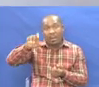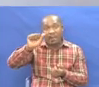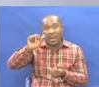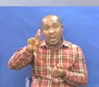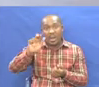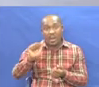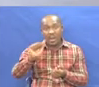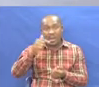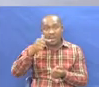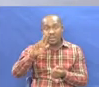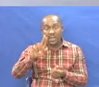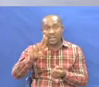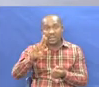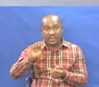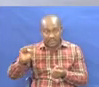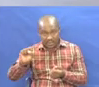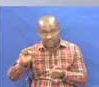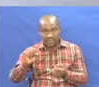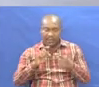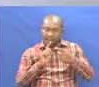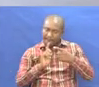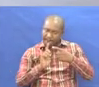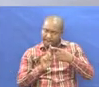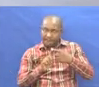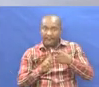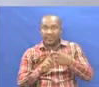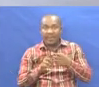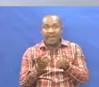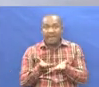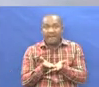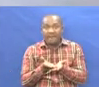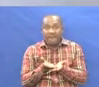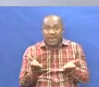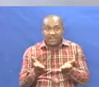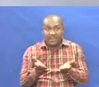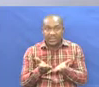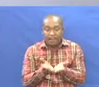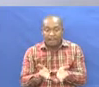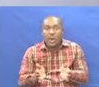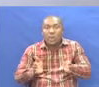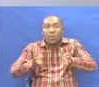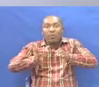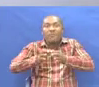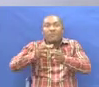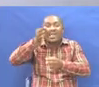have the flat-bottomed flask, flat-bottomed flask, flat-bottomed flask.